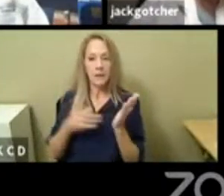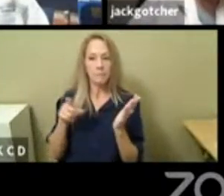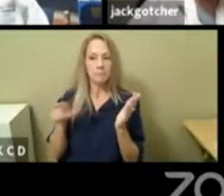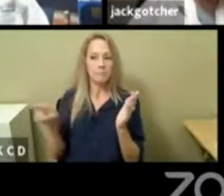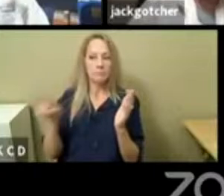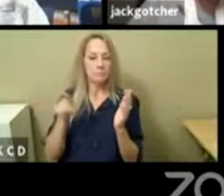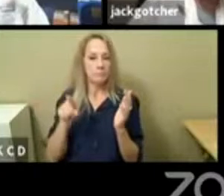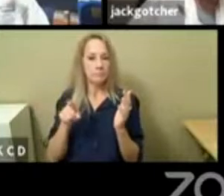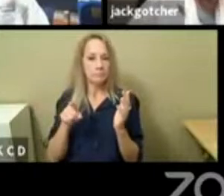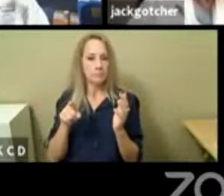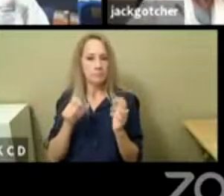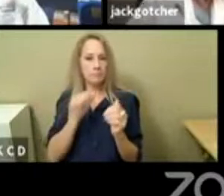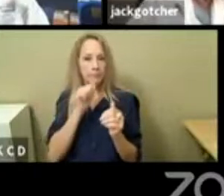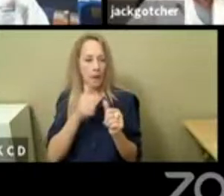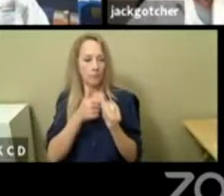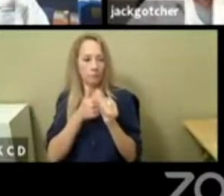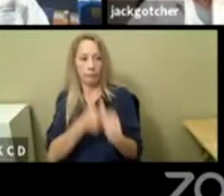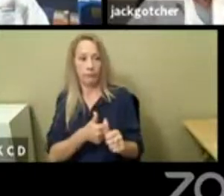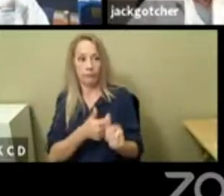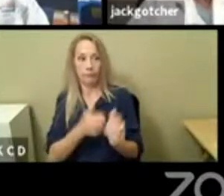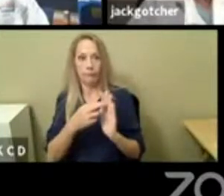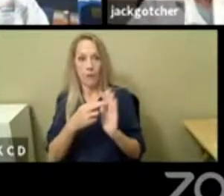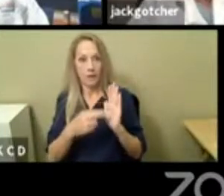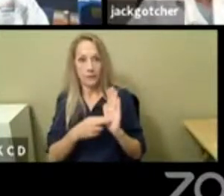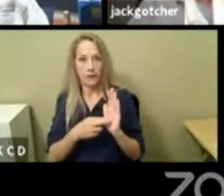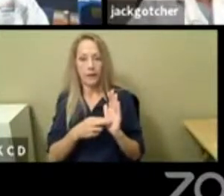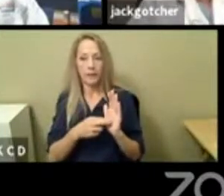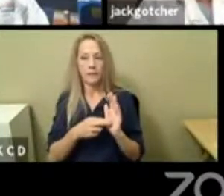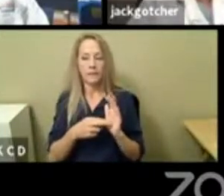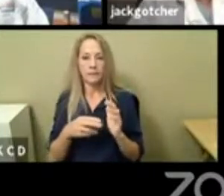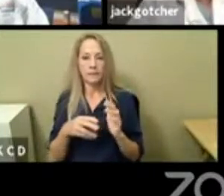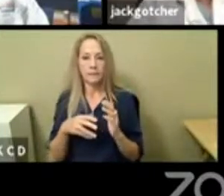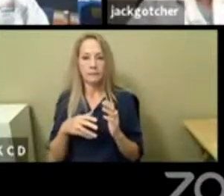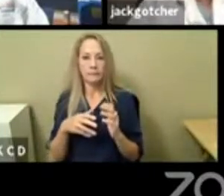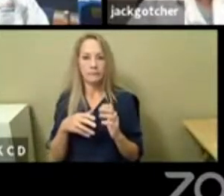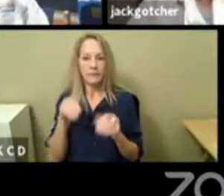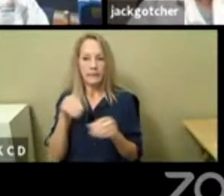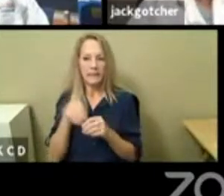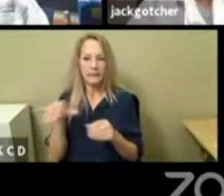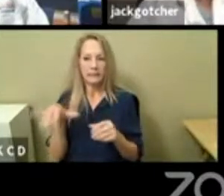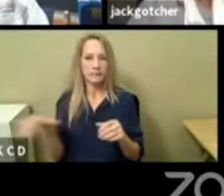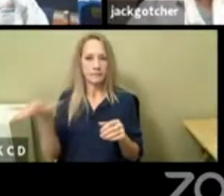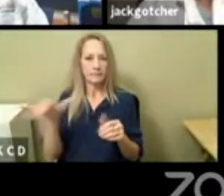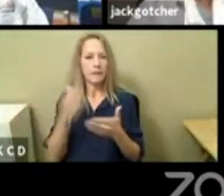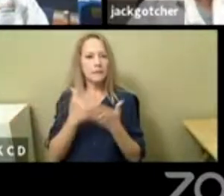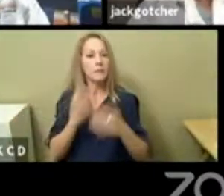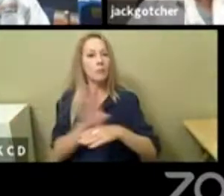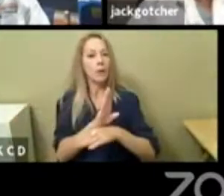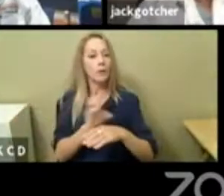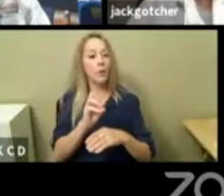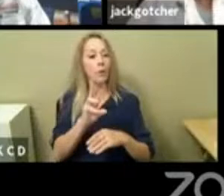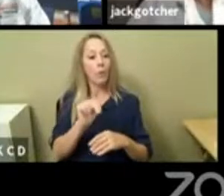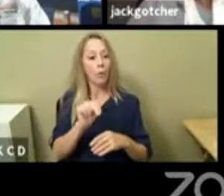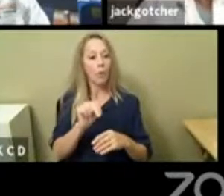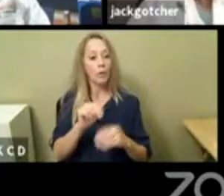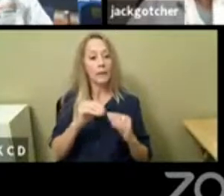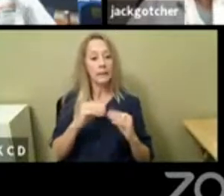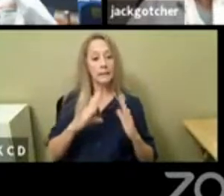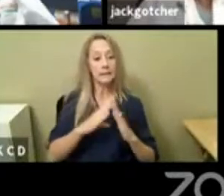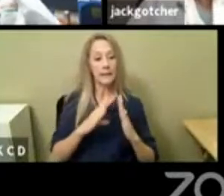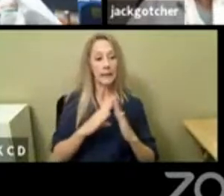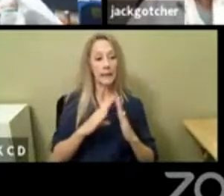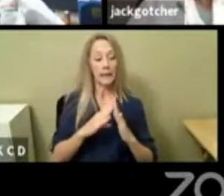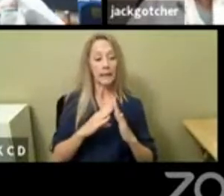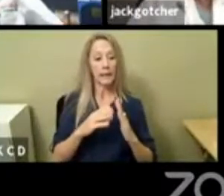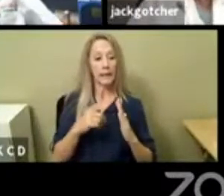the regulation out in the county, is what I've been told by some business owners that are predominantly in the city. And they